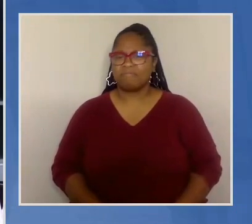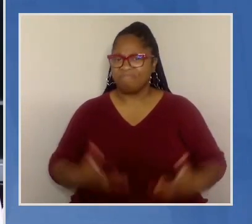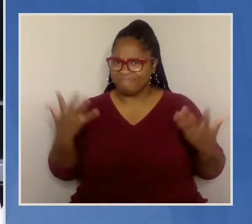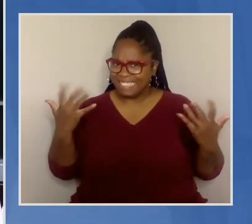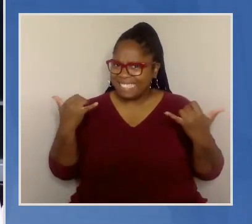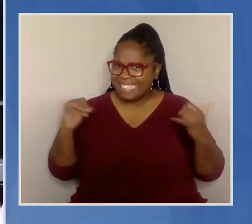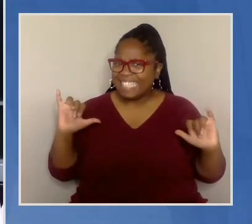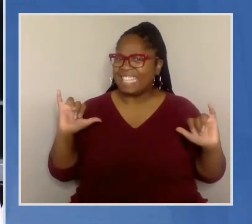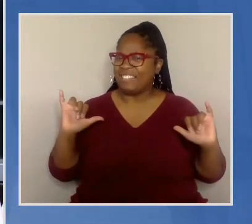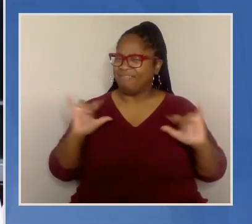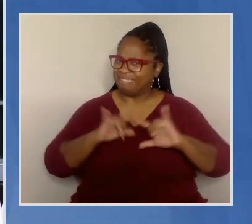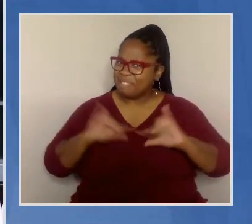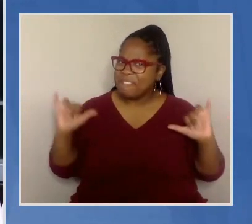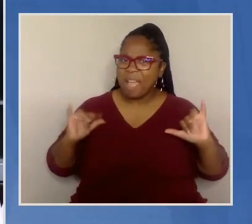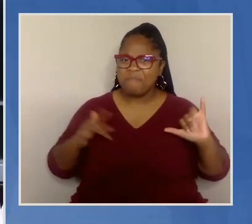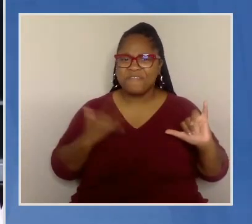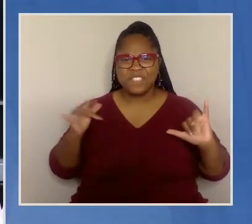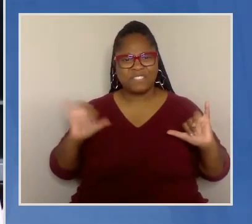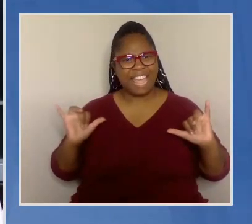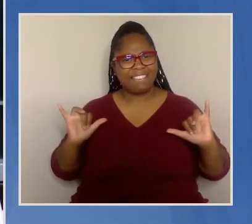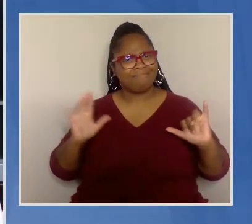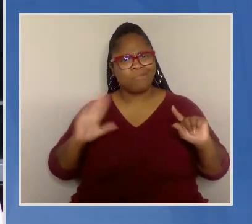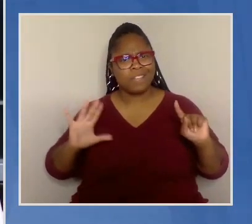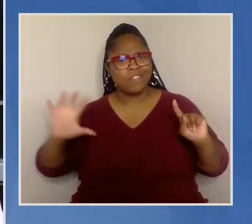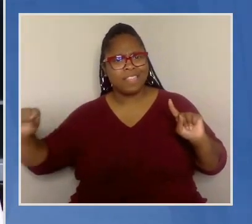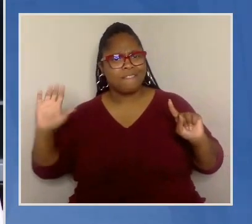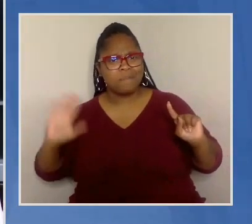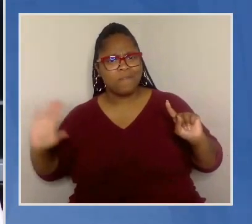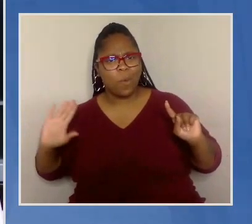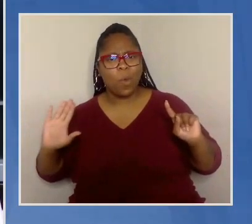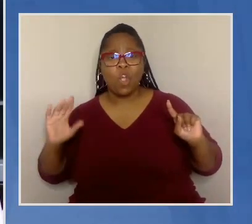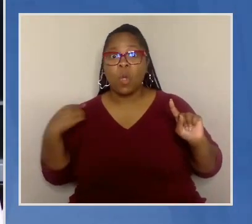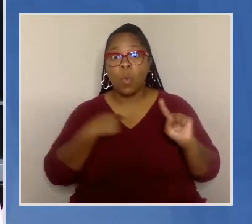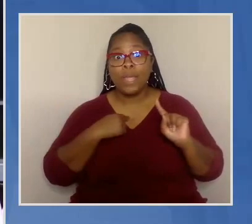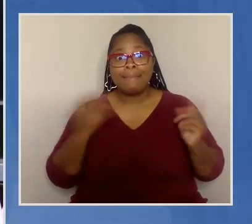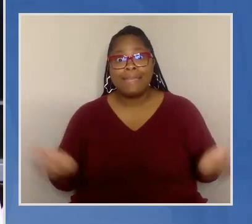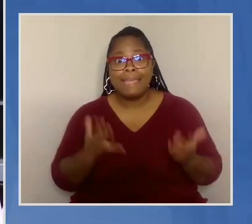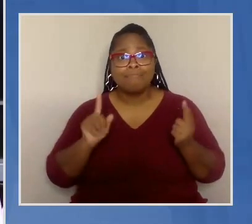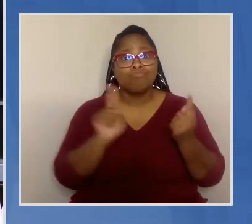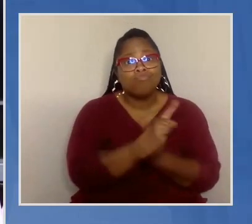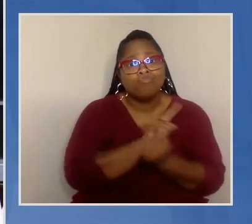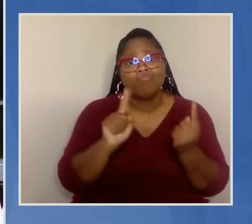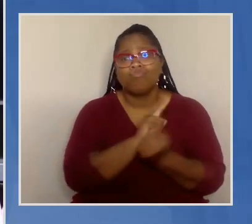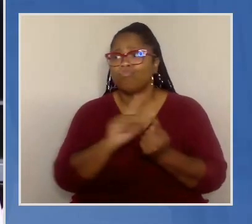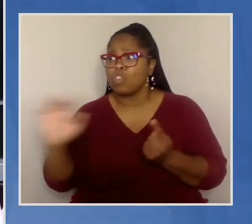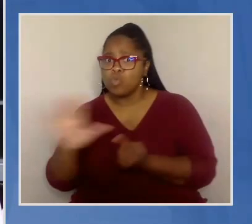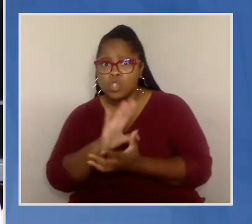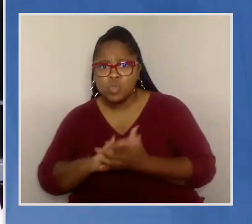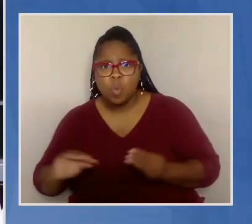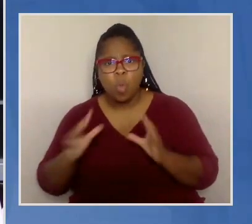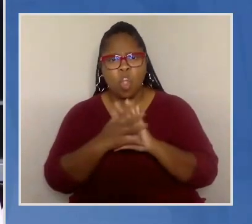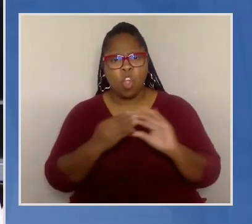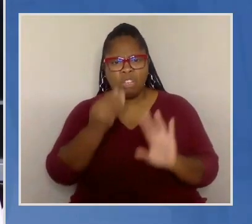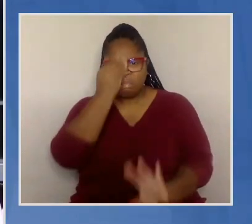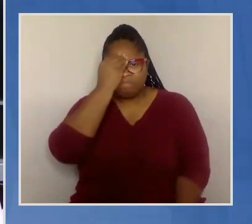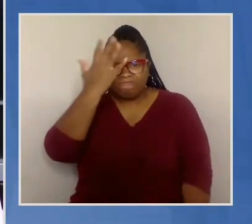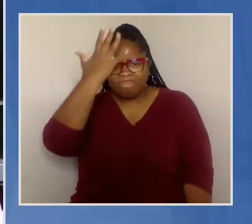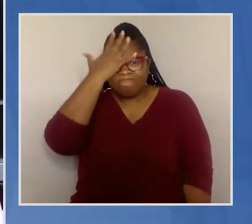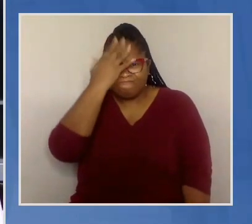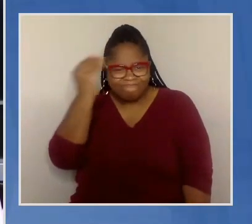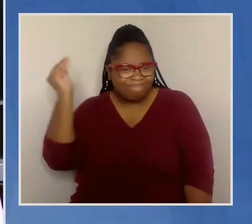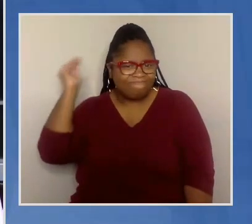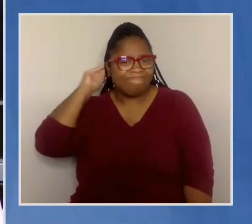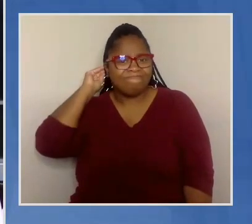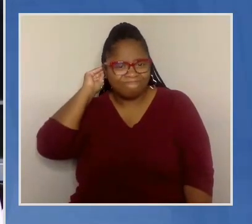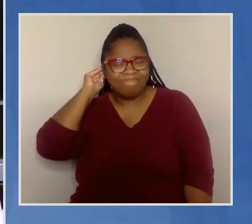And yet in some ways it feels like we've never left, because the people we met and the stories we heard have stayed with Joe